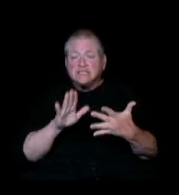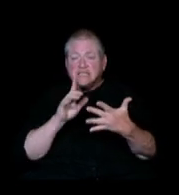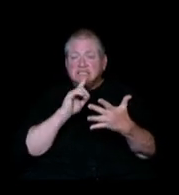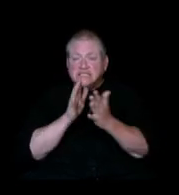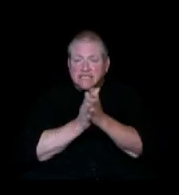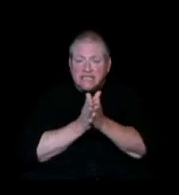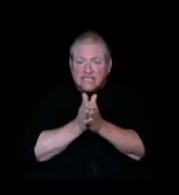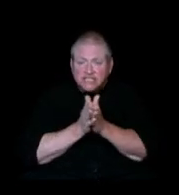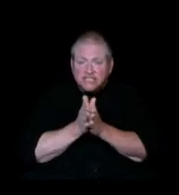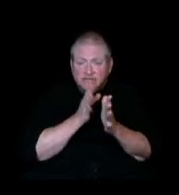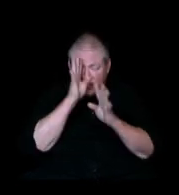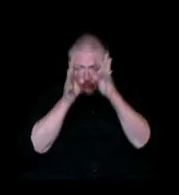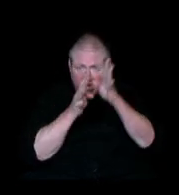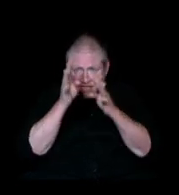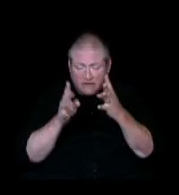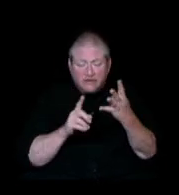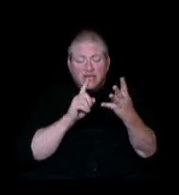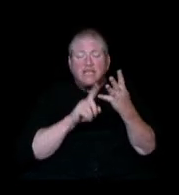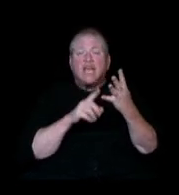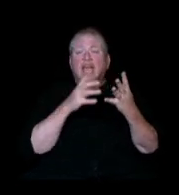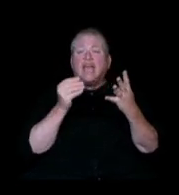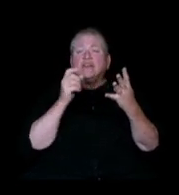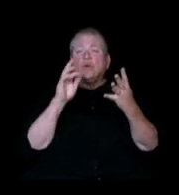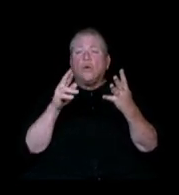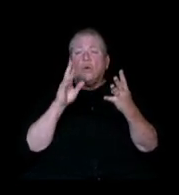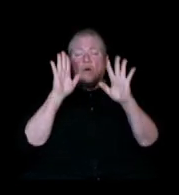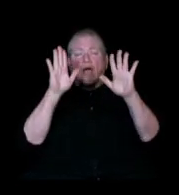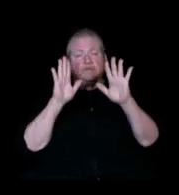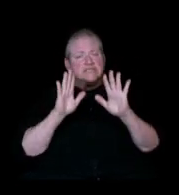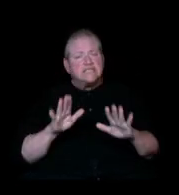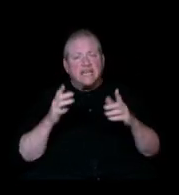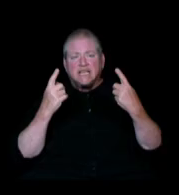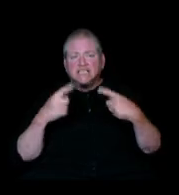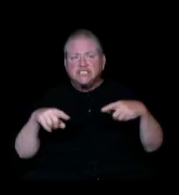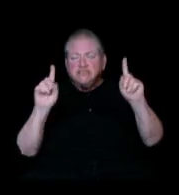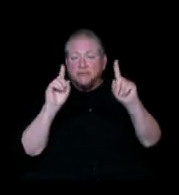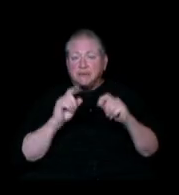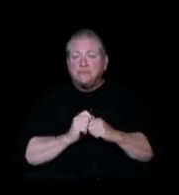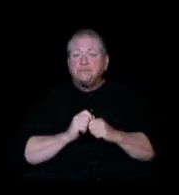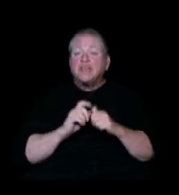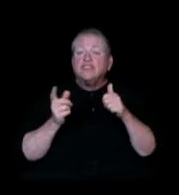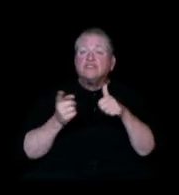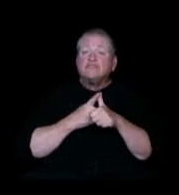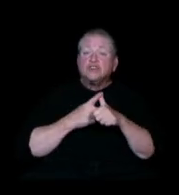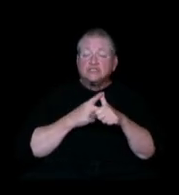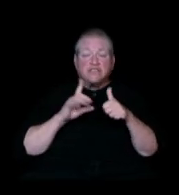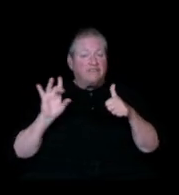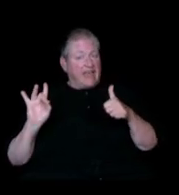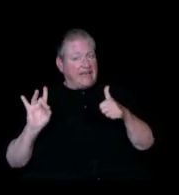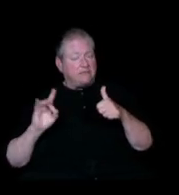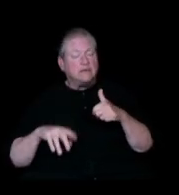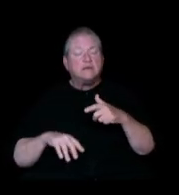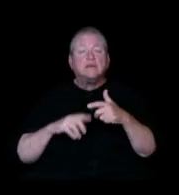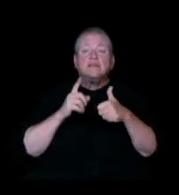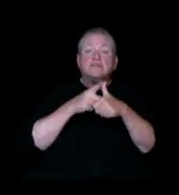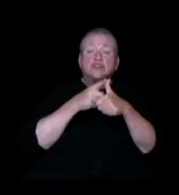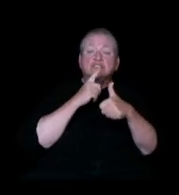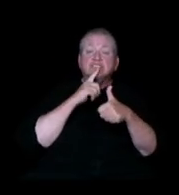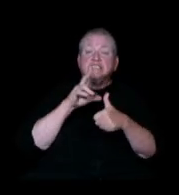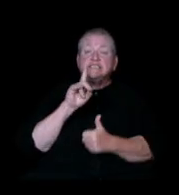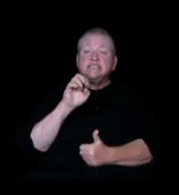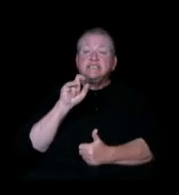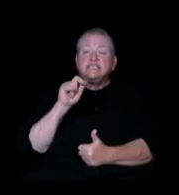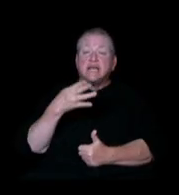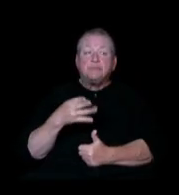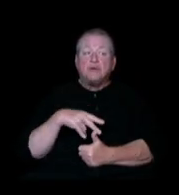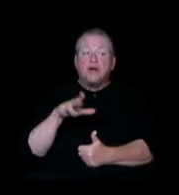excellence in initiative and creativity, and or outstanding achievement. The first of eight President's Exceptional Effort Awards goes